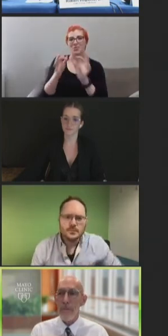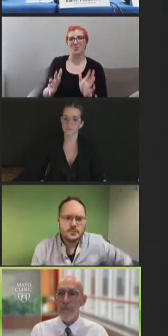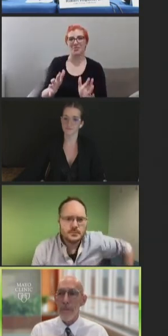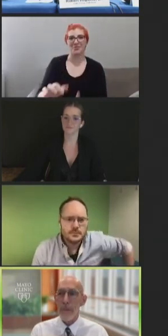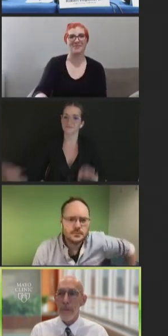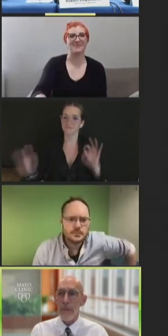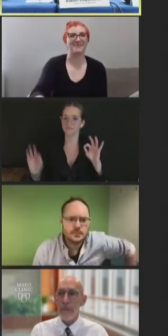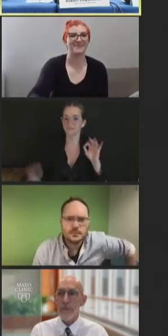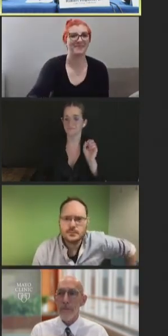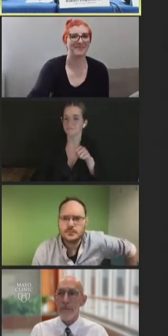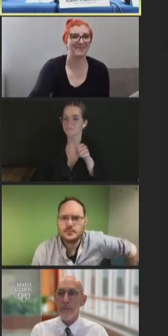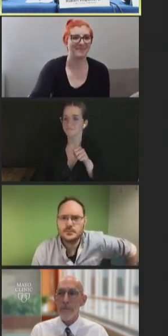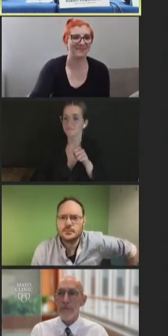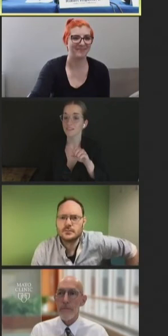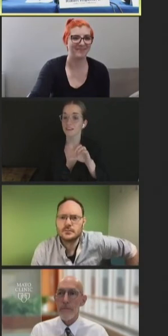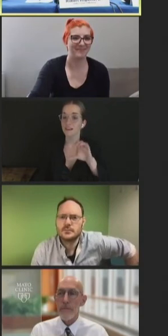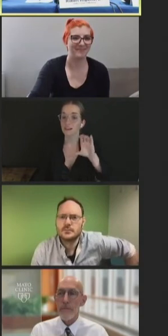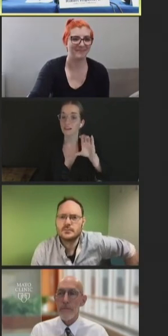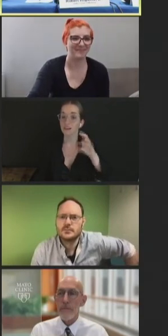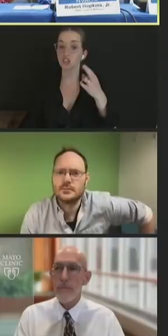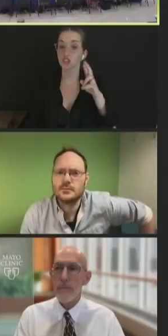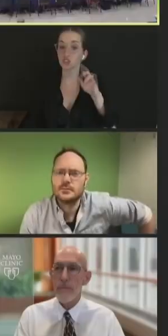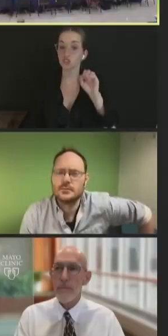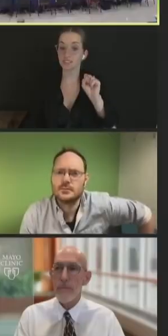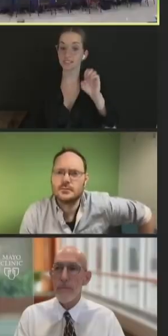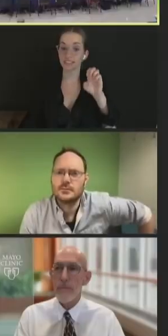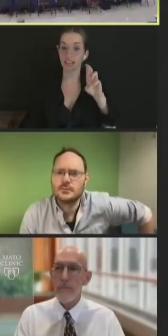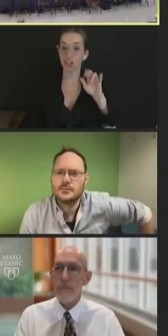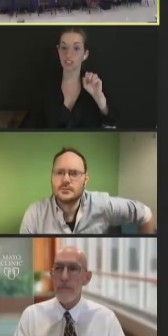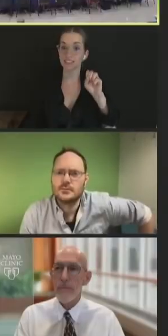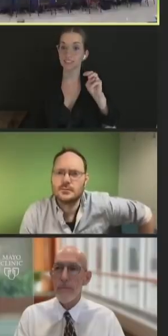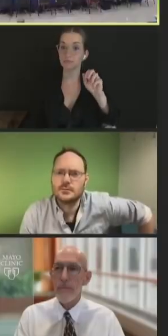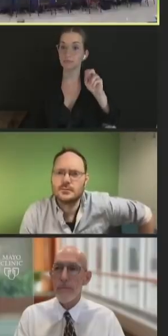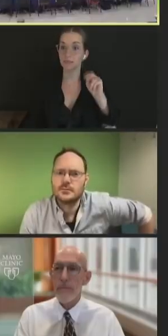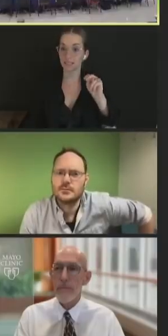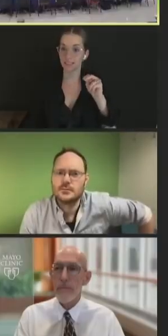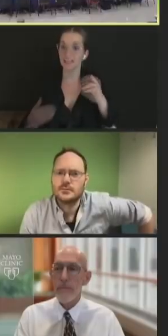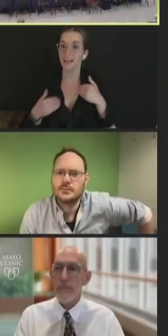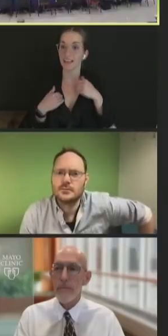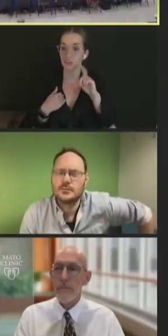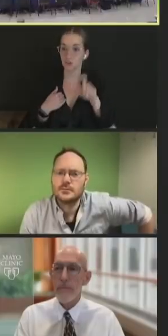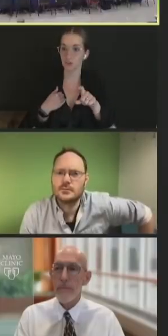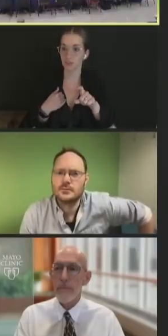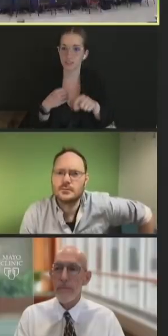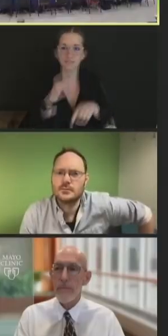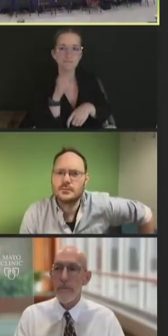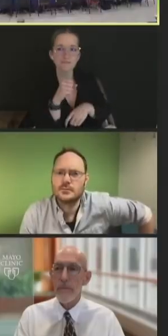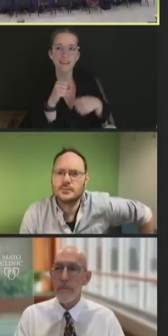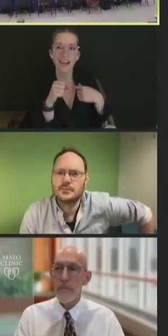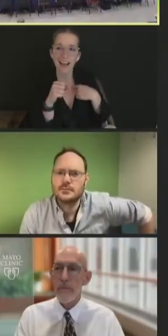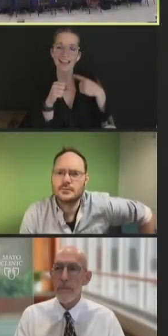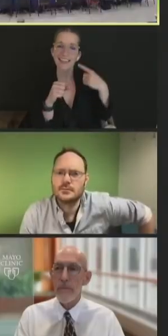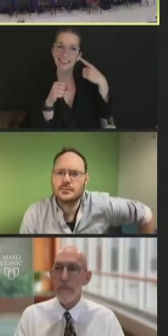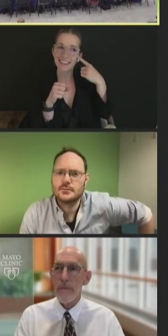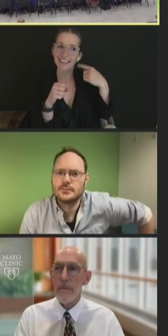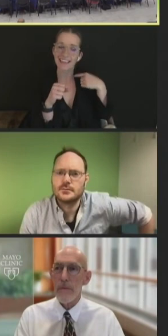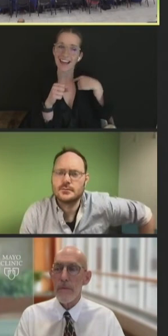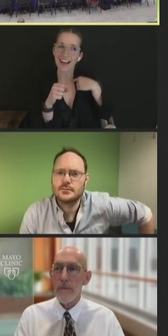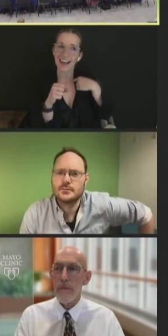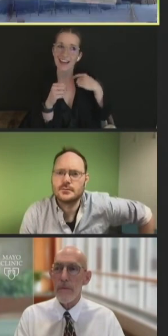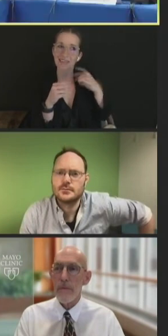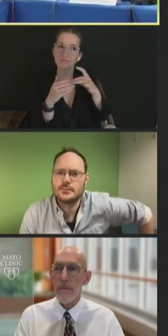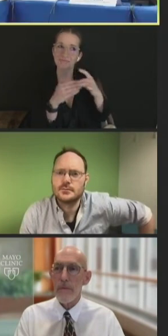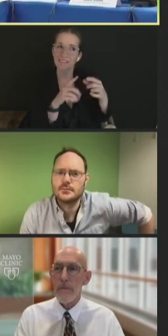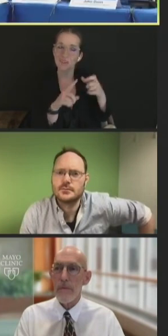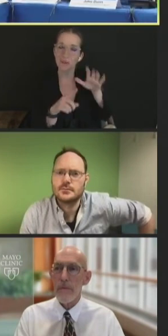Right. Chris Arisman has a question. Yeah, I think I'm sort of following on your question, Dr. Hopkins,